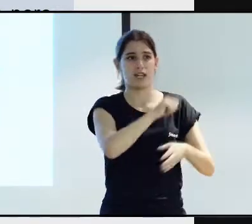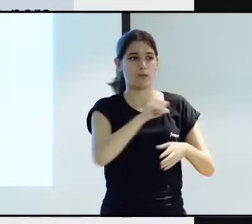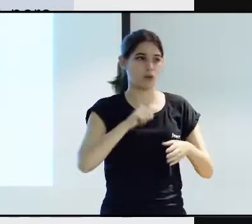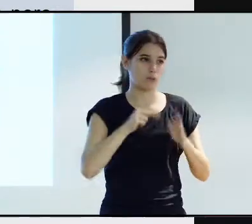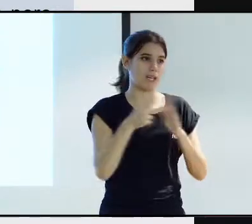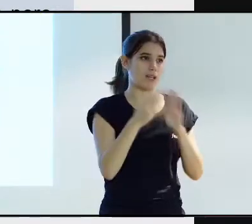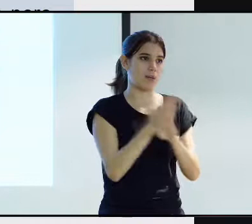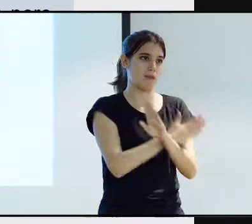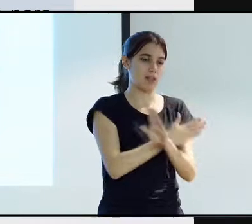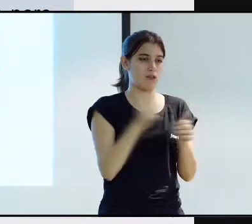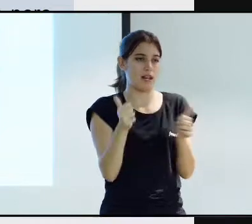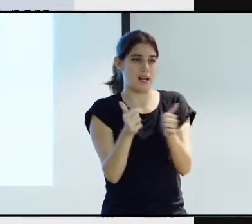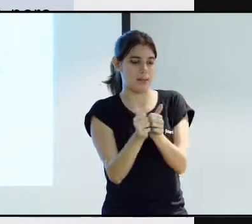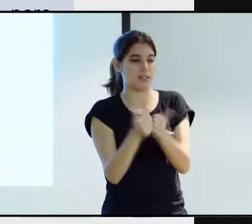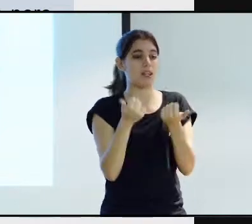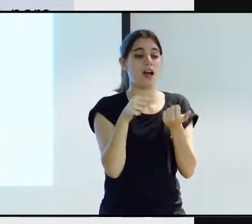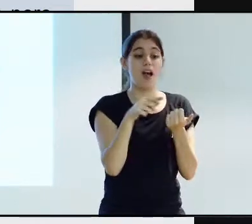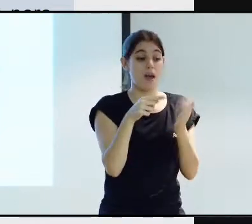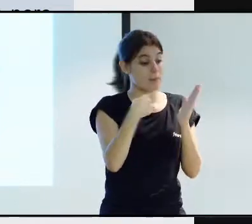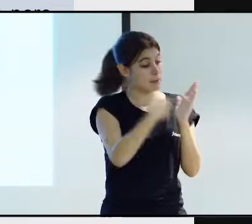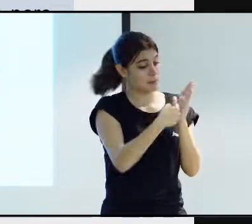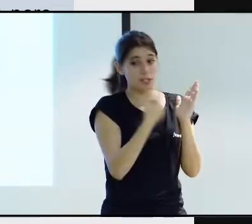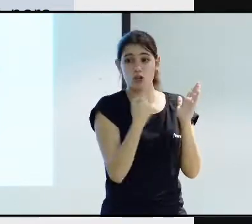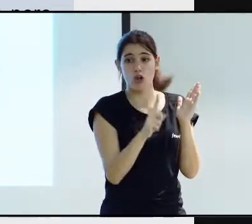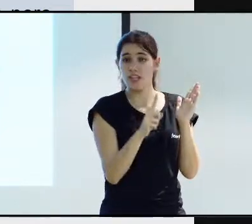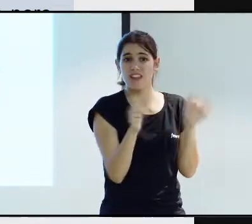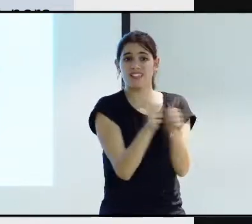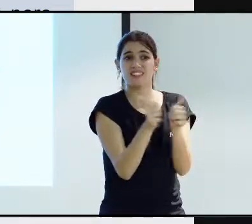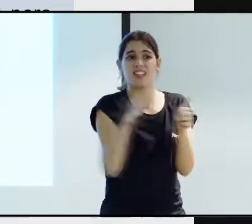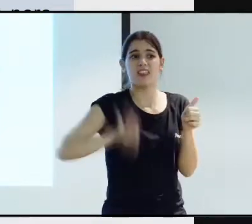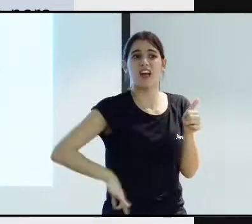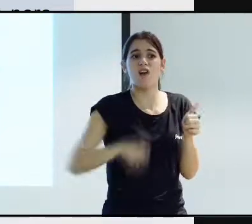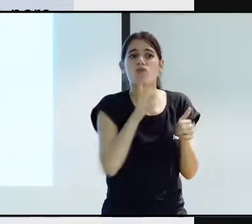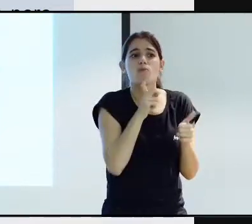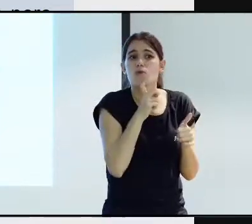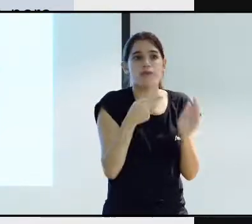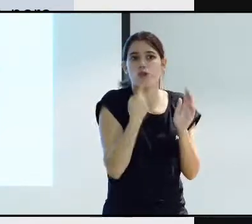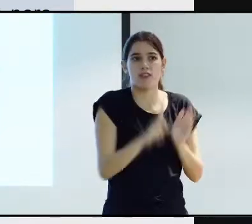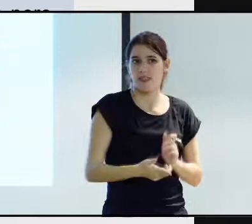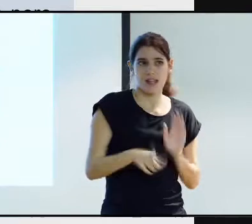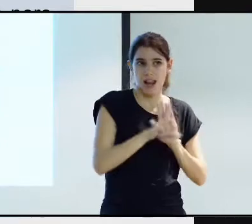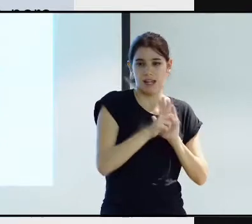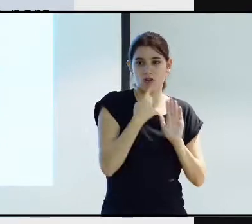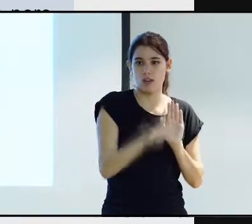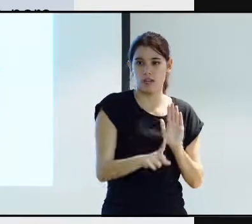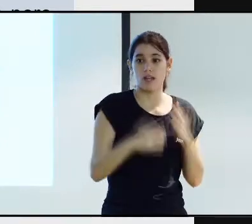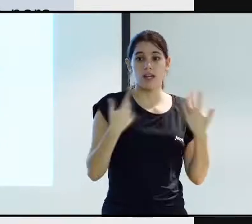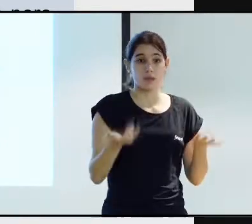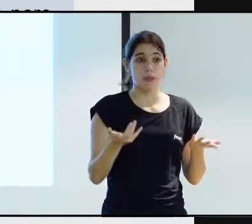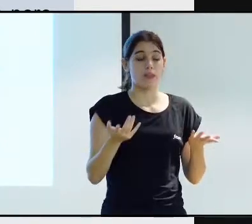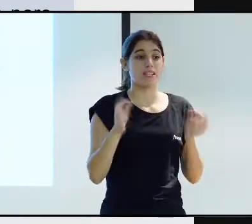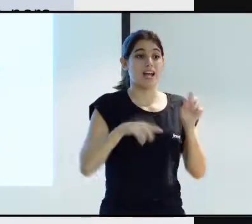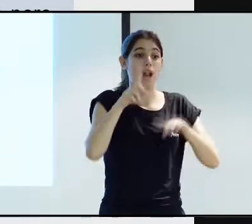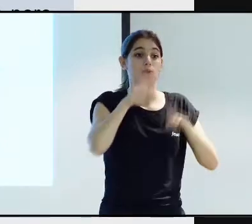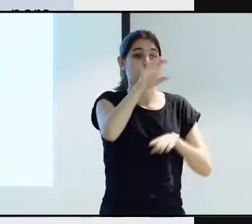only been recognized in Spain with the passing of the law on dependence, but there's no specification in that law of what a